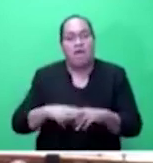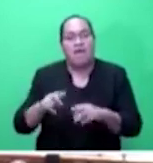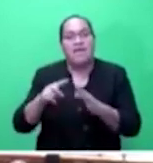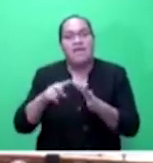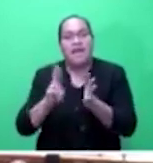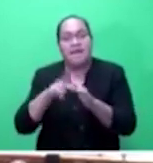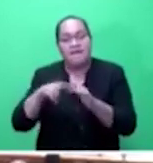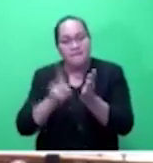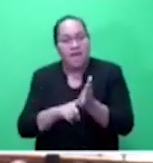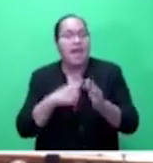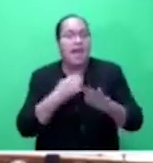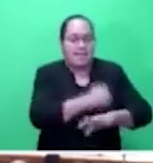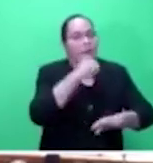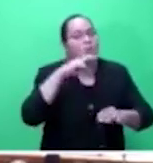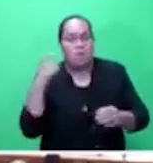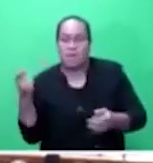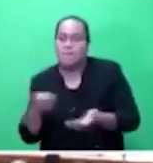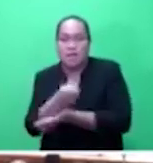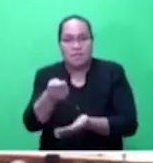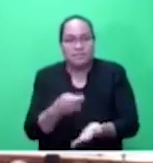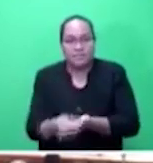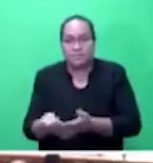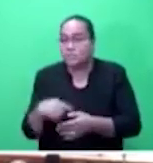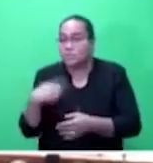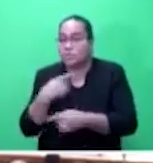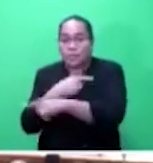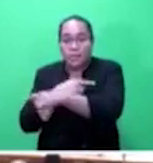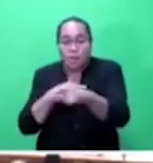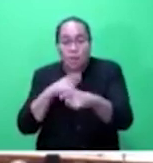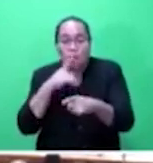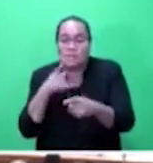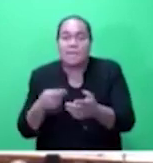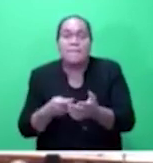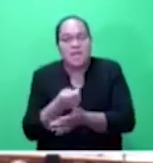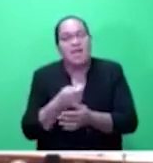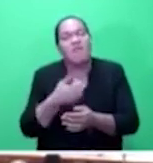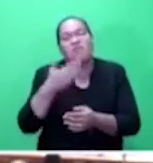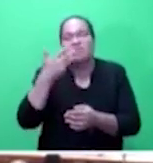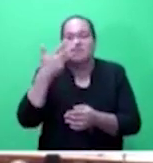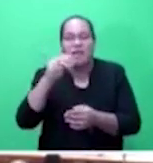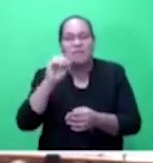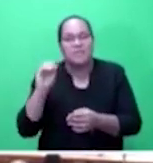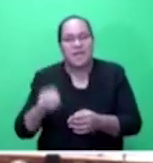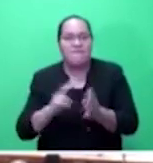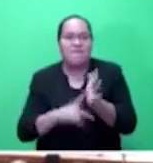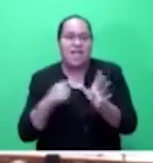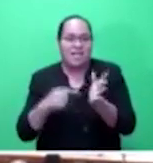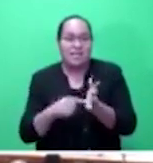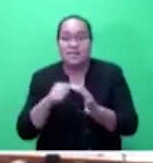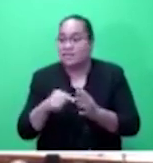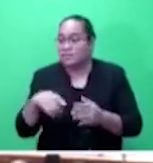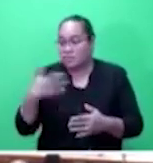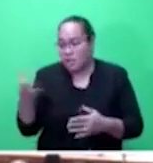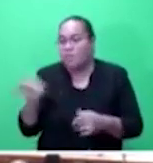entire cost, leaving subsidized customers responsible for just a 9% VAT, a move that will keep the lights on for our